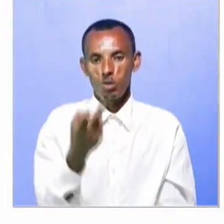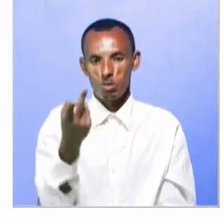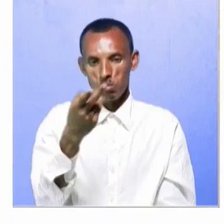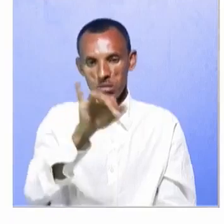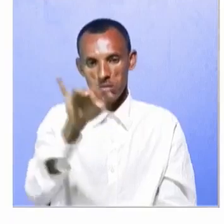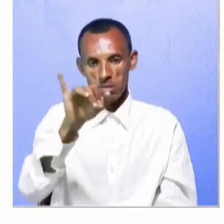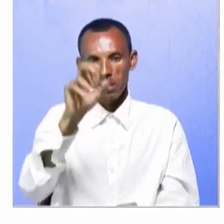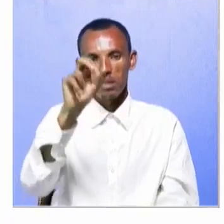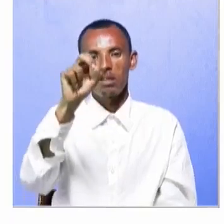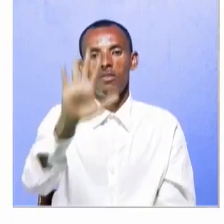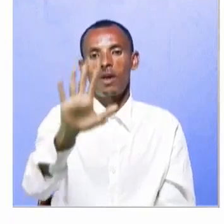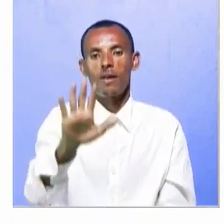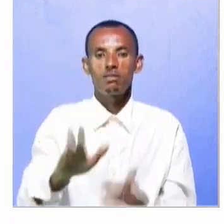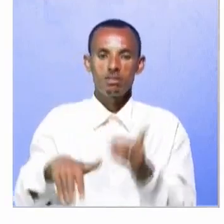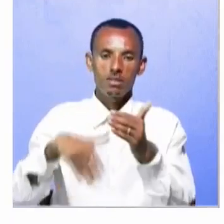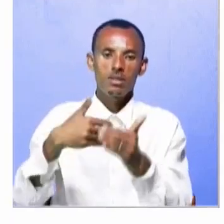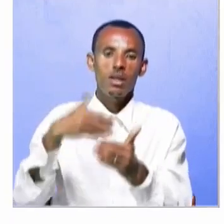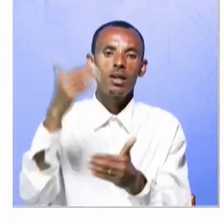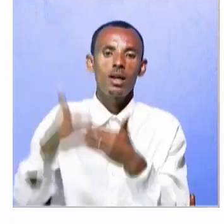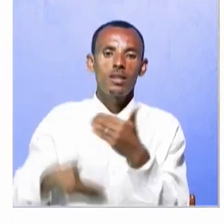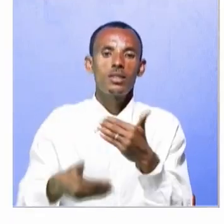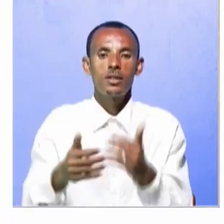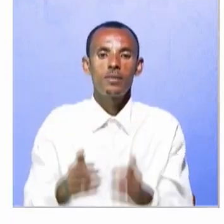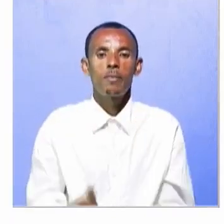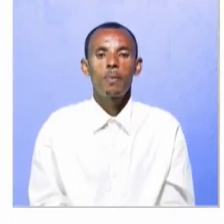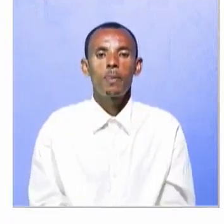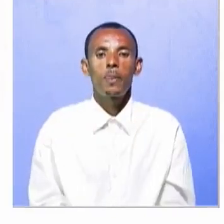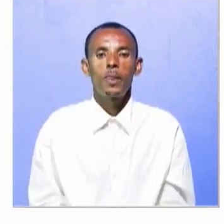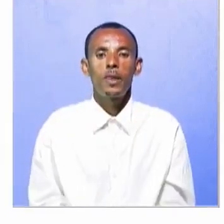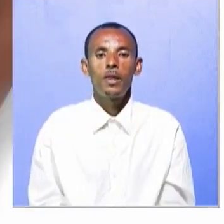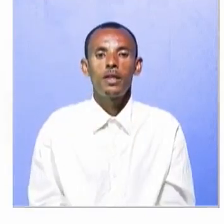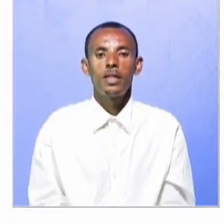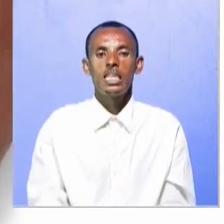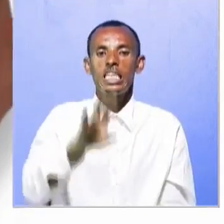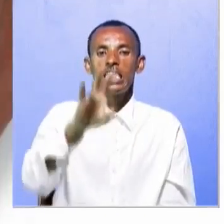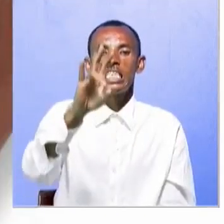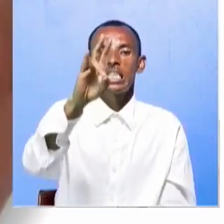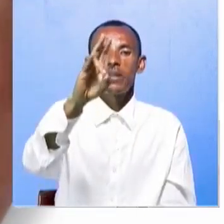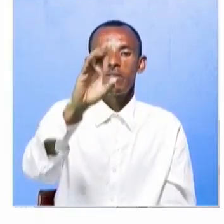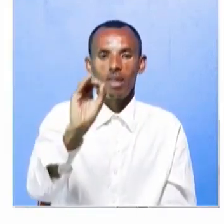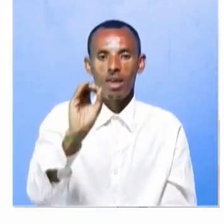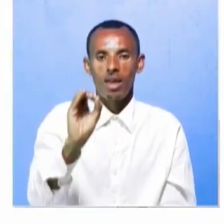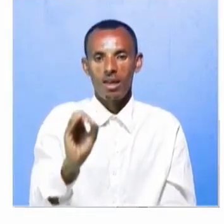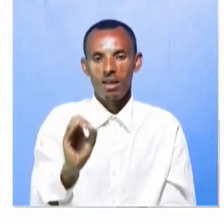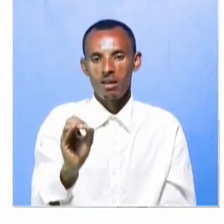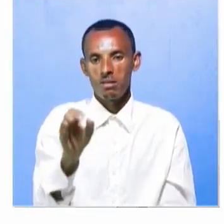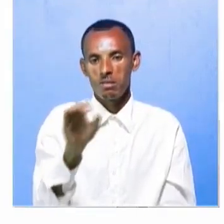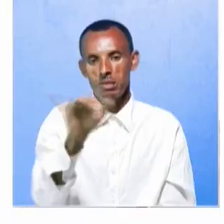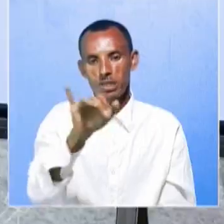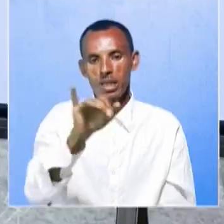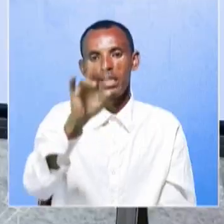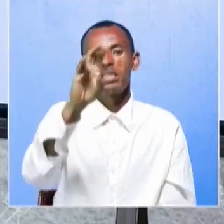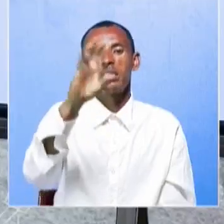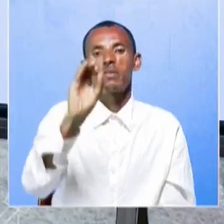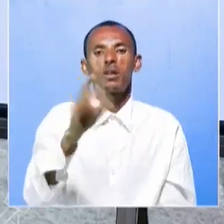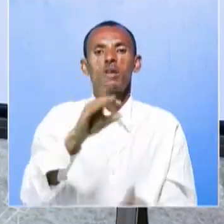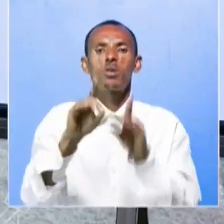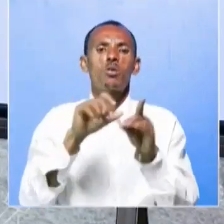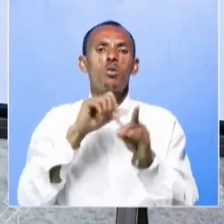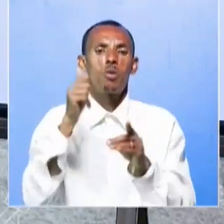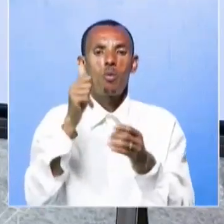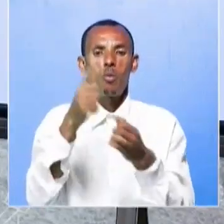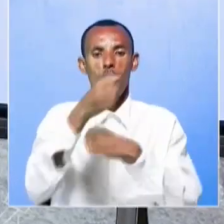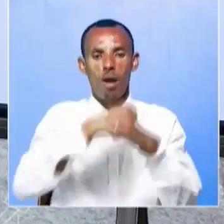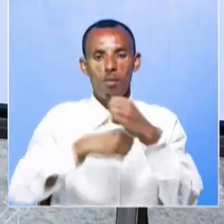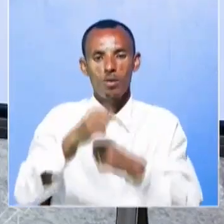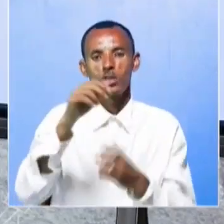35. The other one is 70. Here 70. Okay, don't worry about the third.